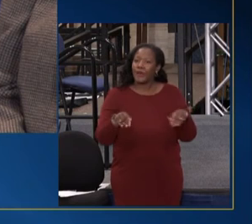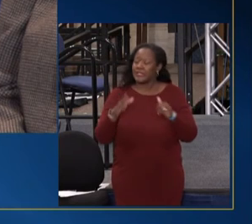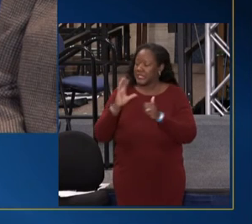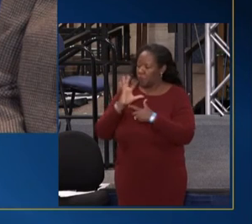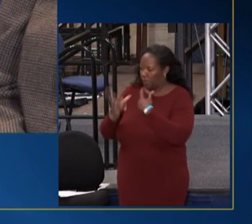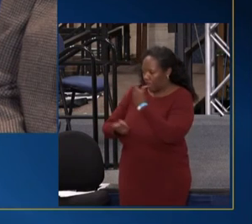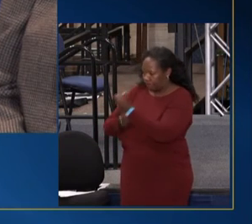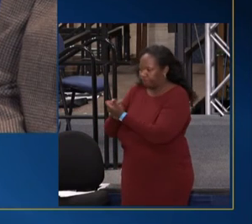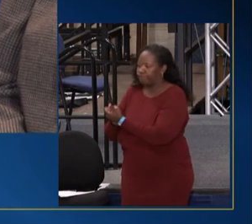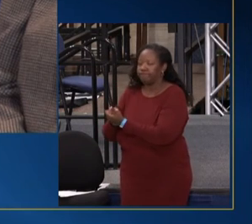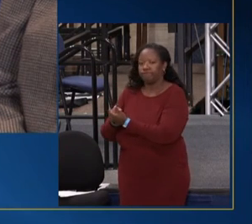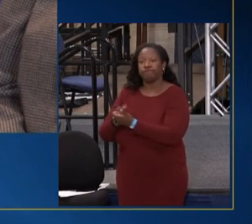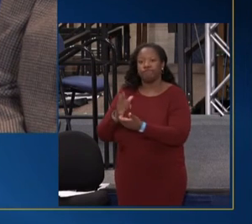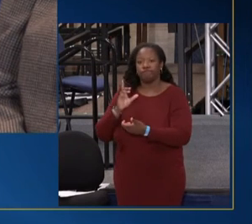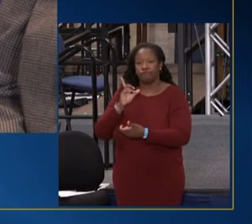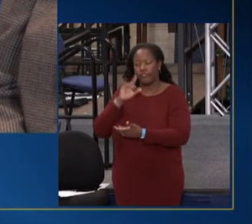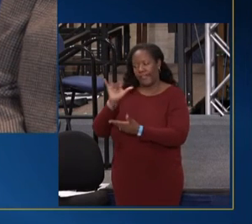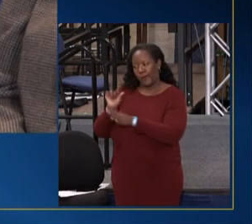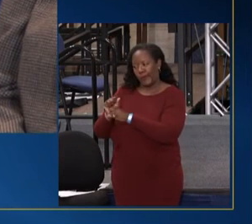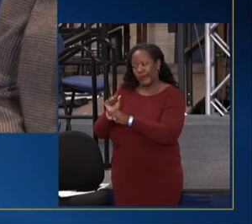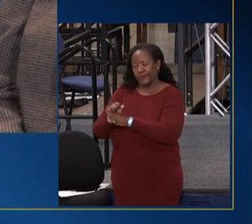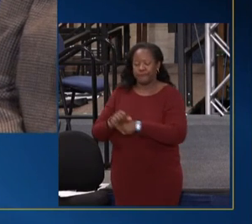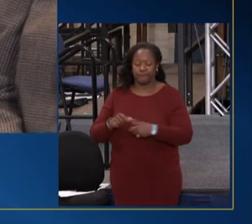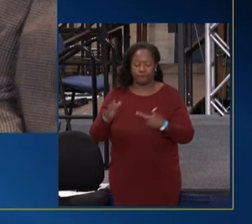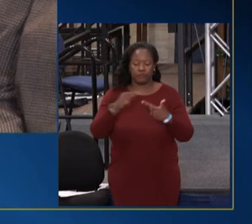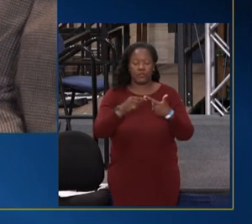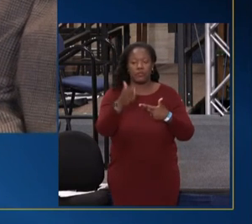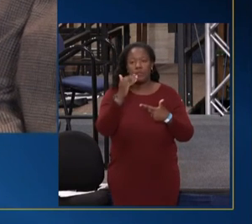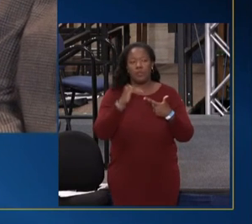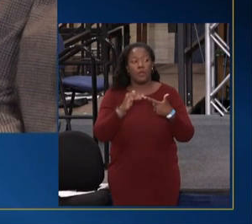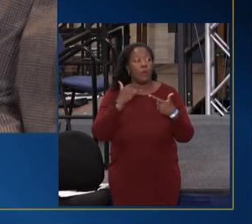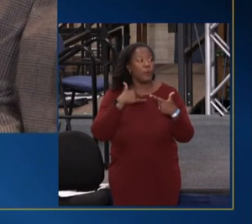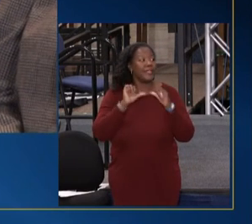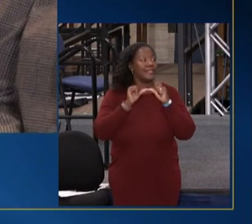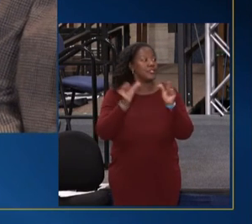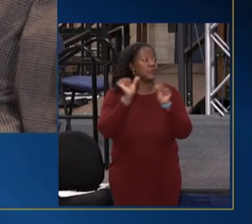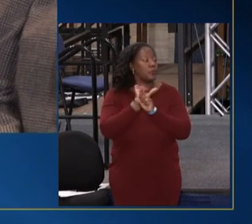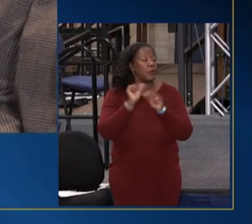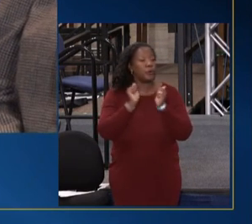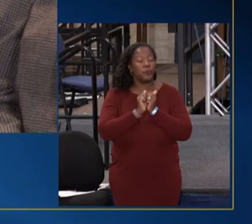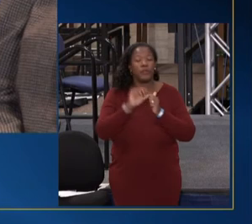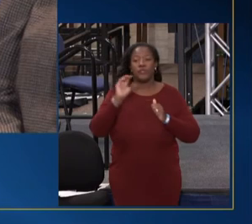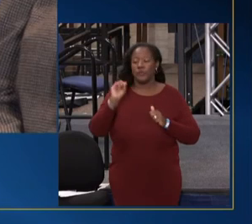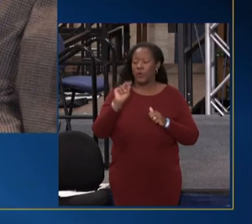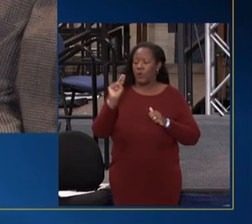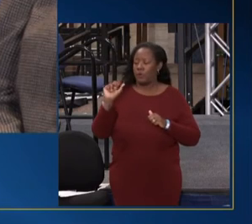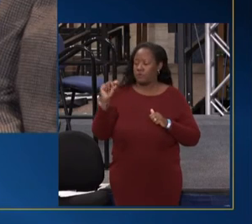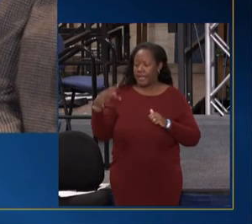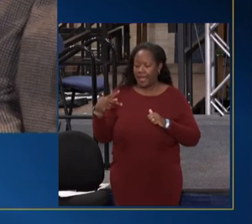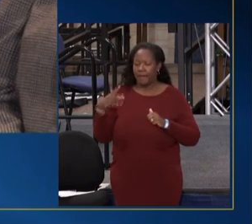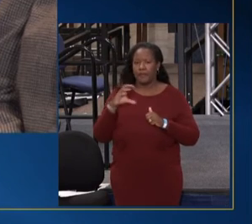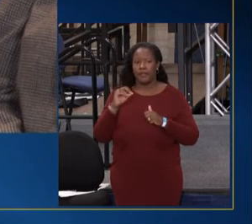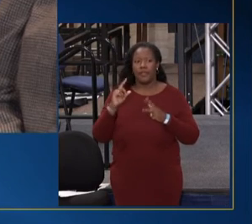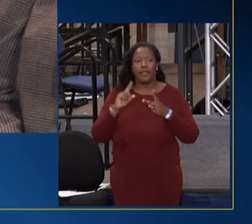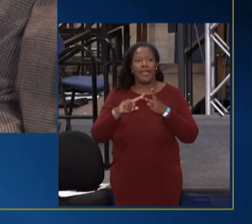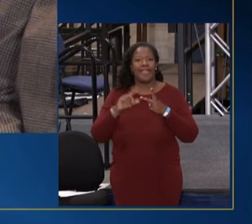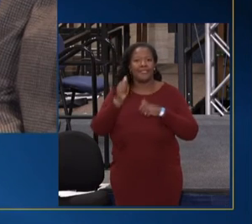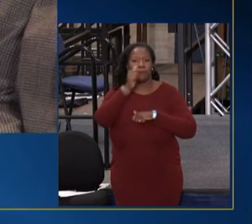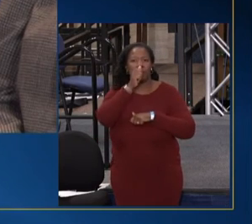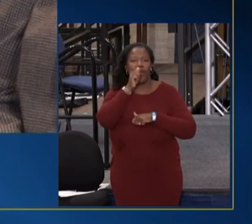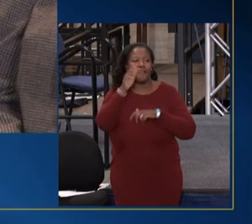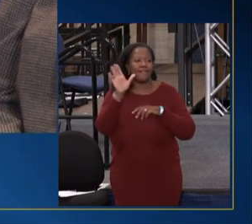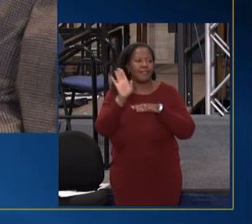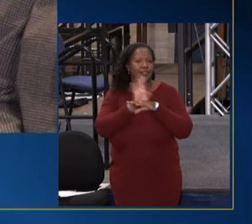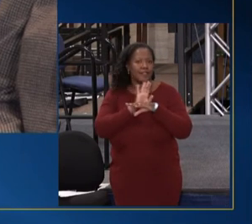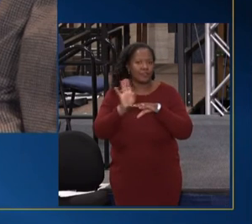that work as well. We continue to work with our partners at ONAP in the private sector as well to do a lot of work